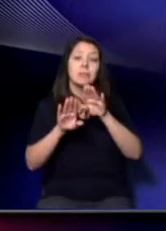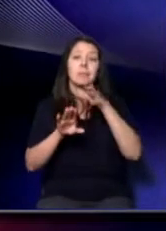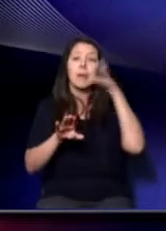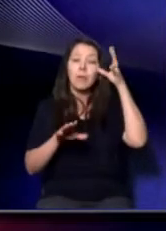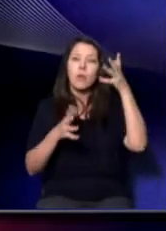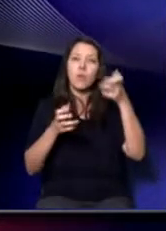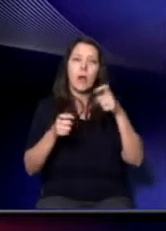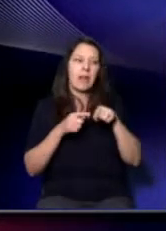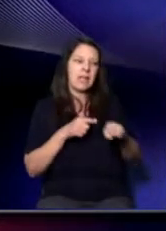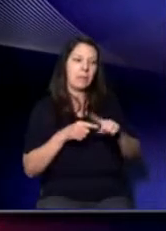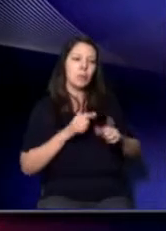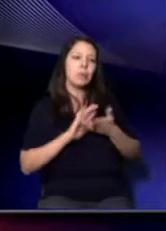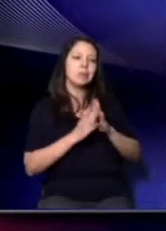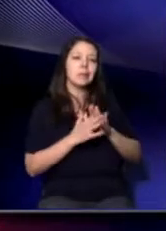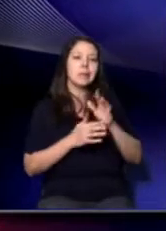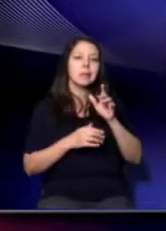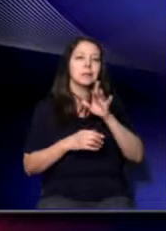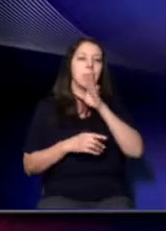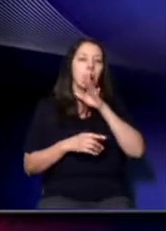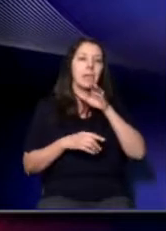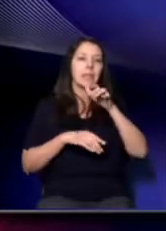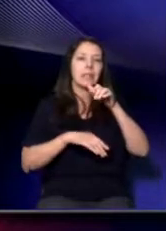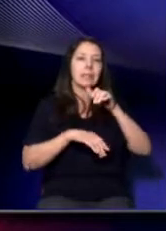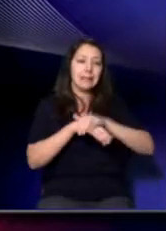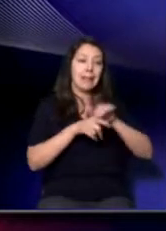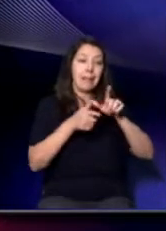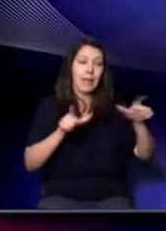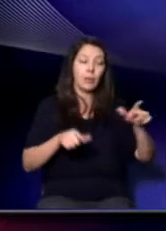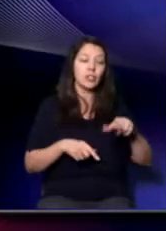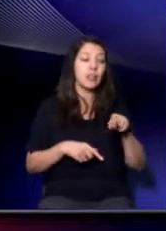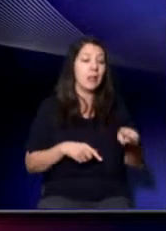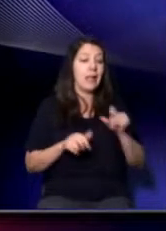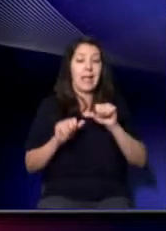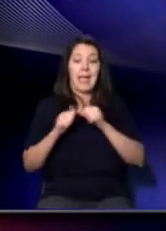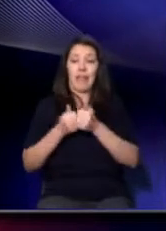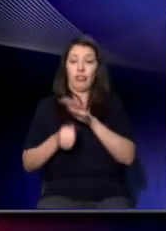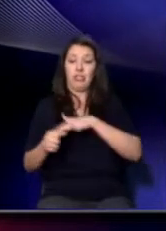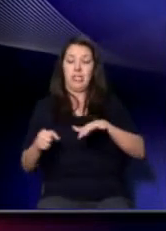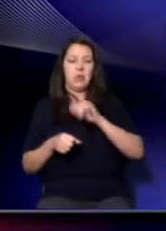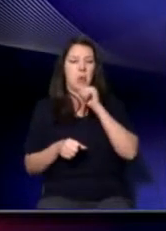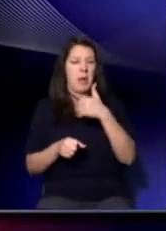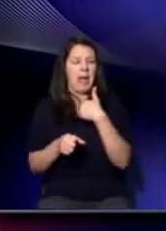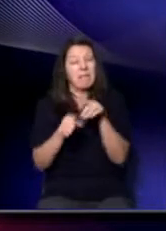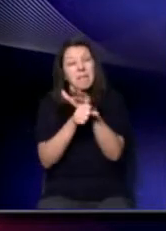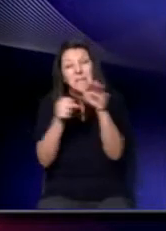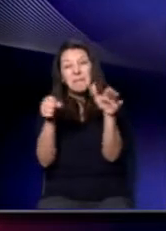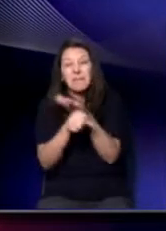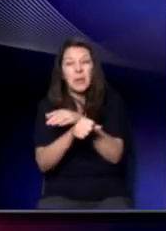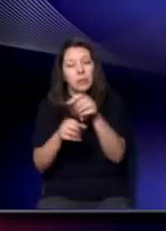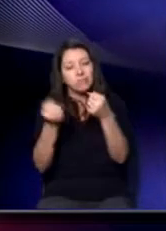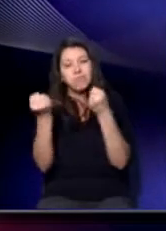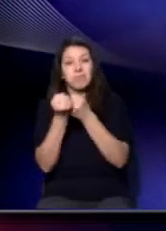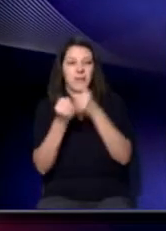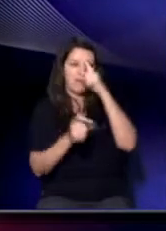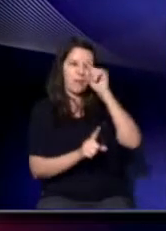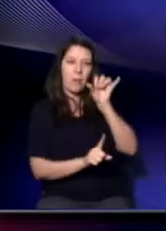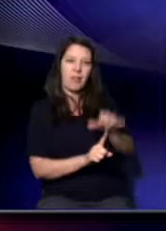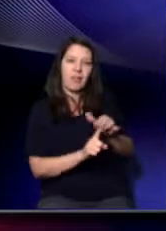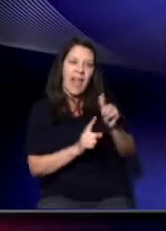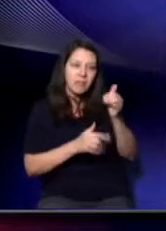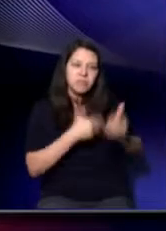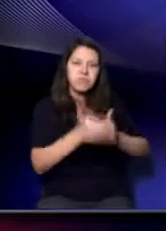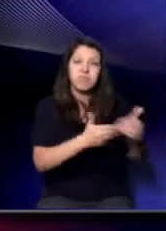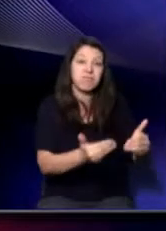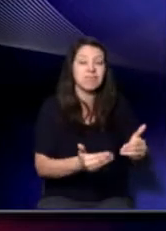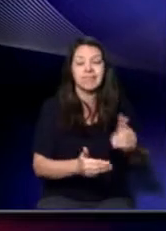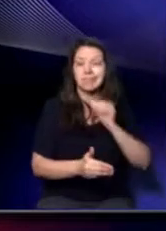option of education, they do not, through the agency, have a full breadth and depth of support for that initiative. And